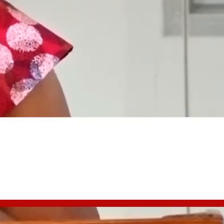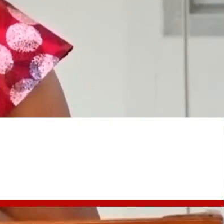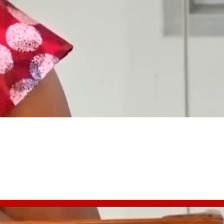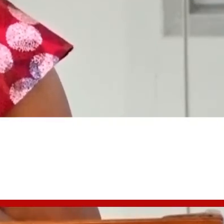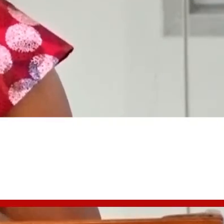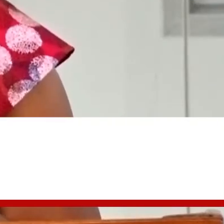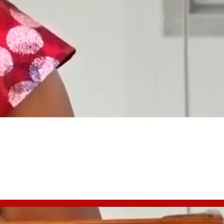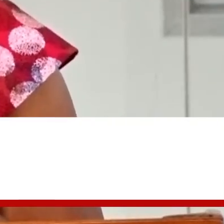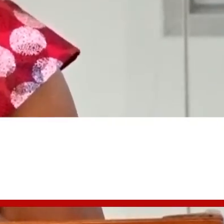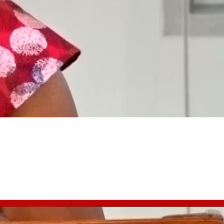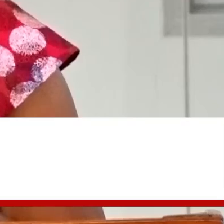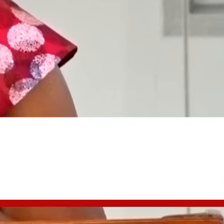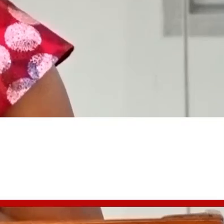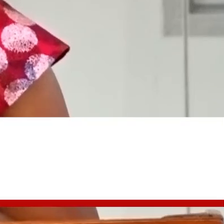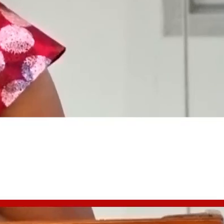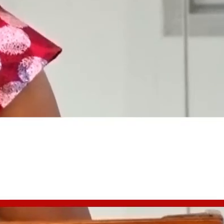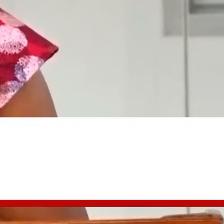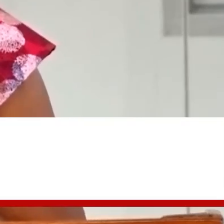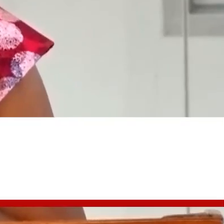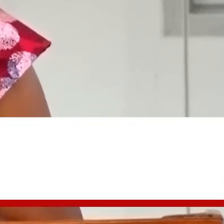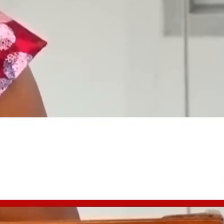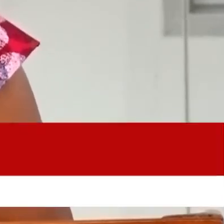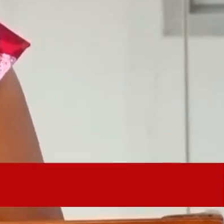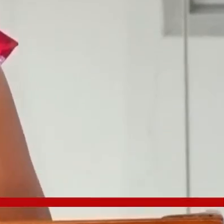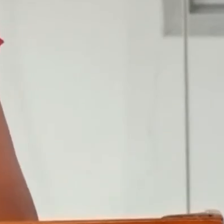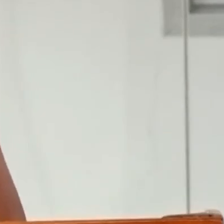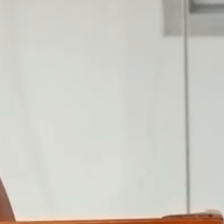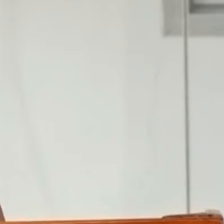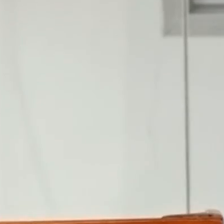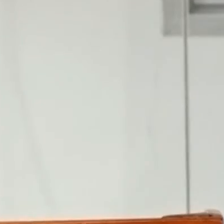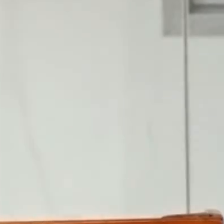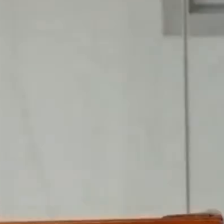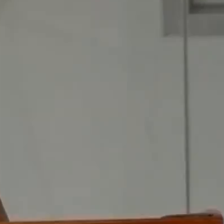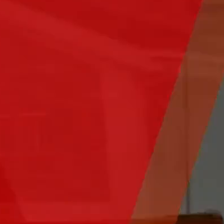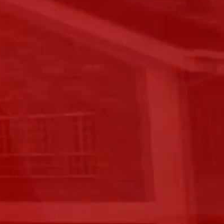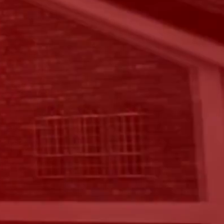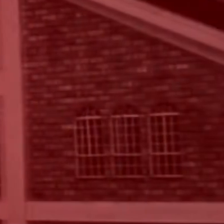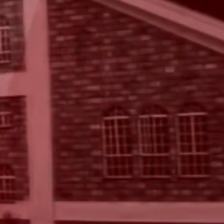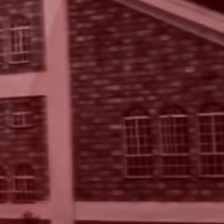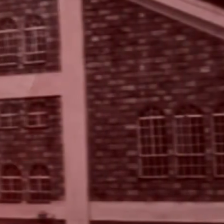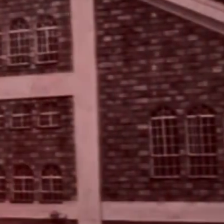with you now and forevermore. Amen and amen. God bless you.